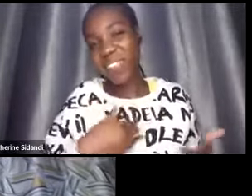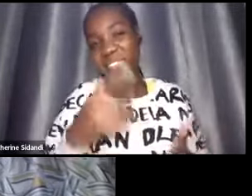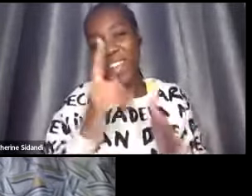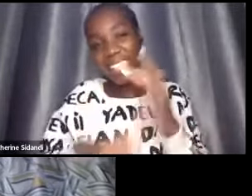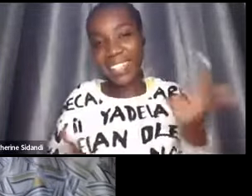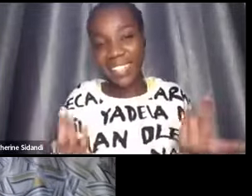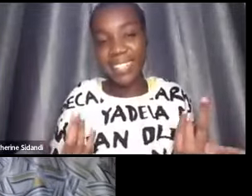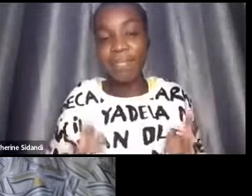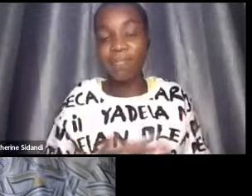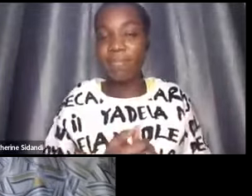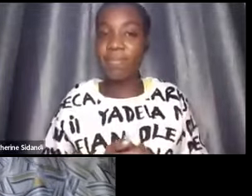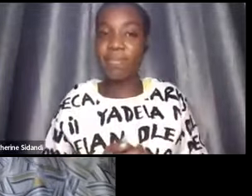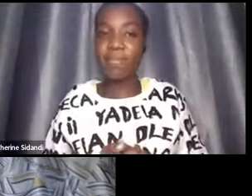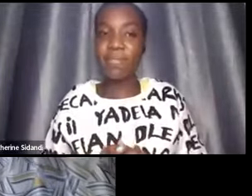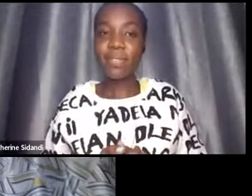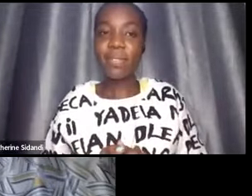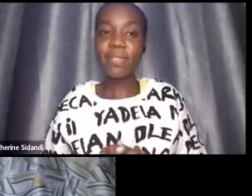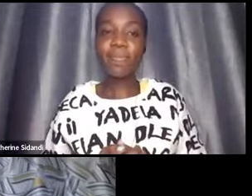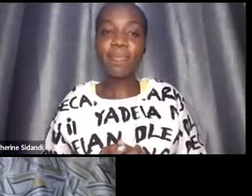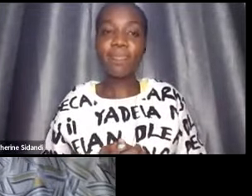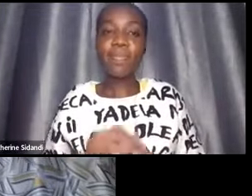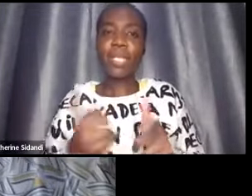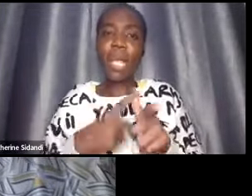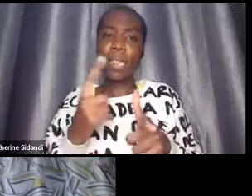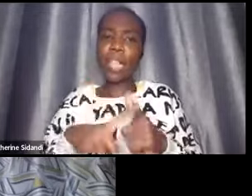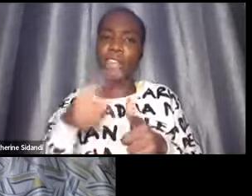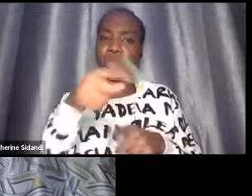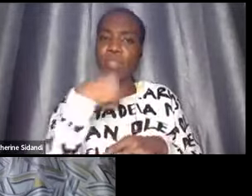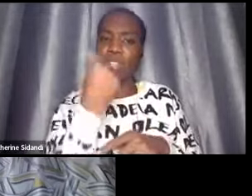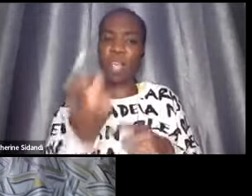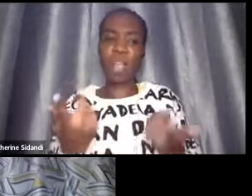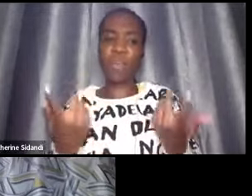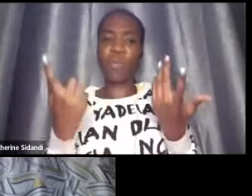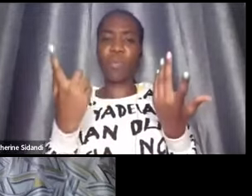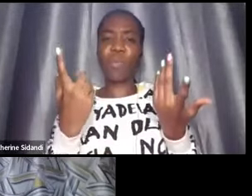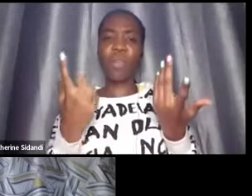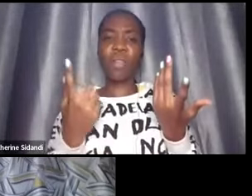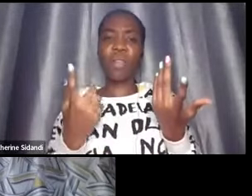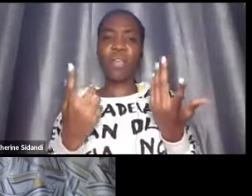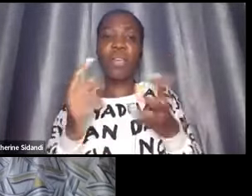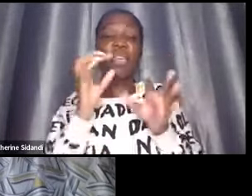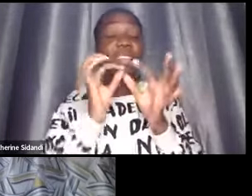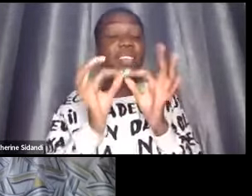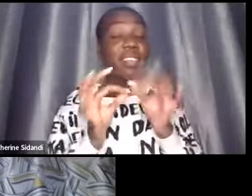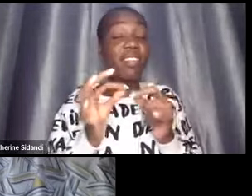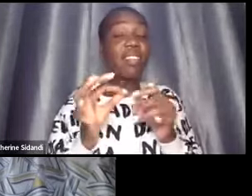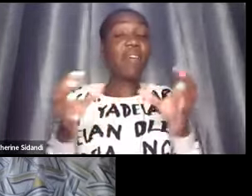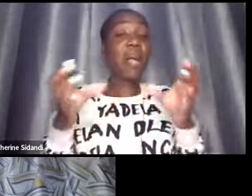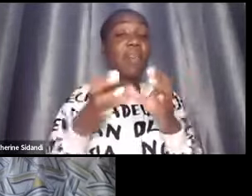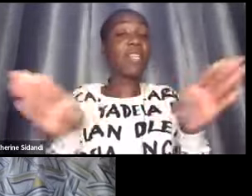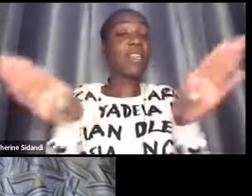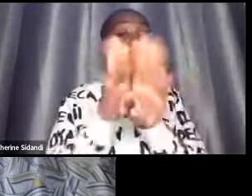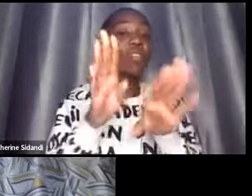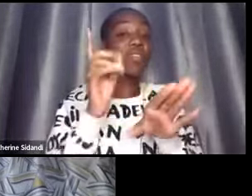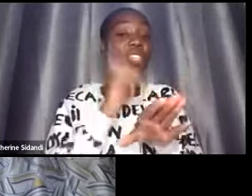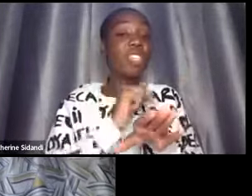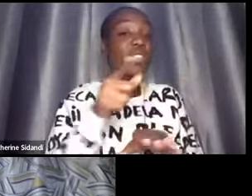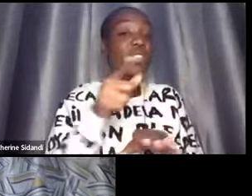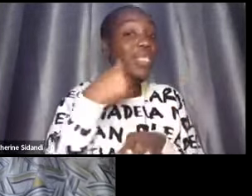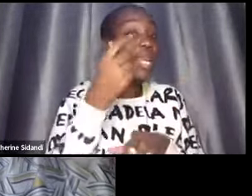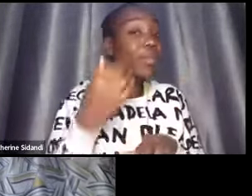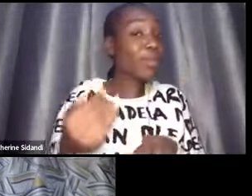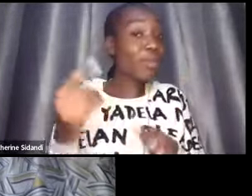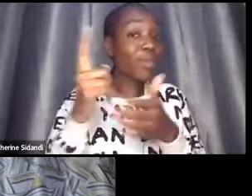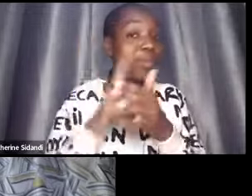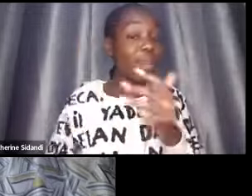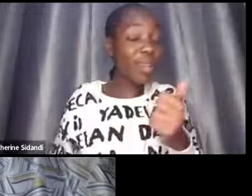surely. How then, what do you say you have brought to your children if the company you are working for is closed just because conflict was